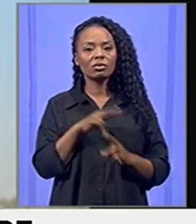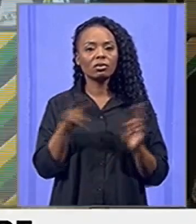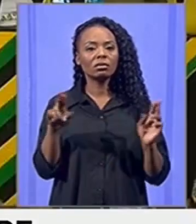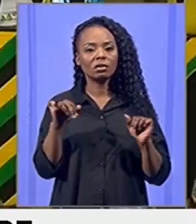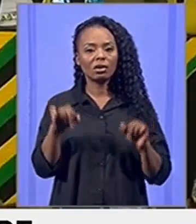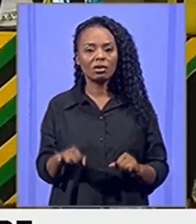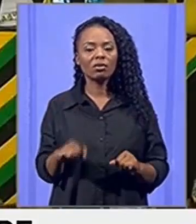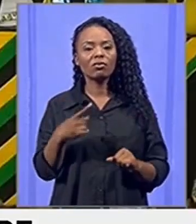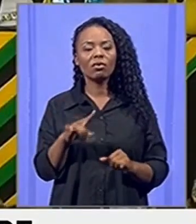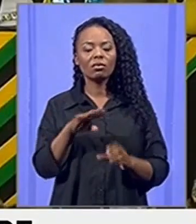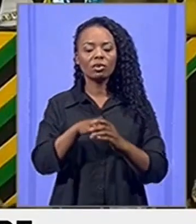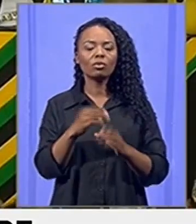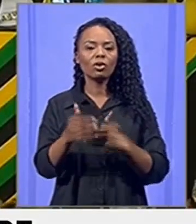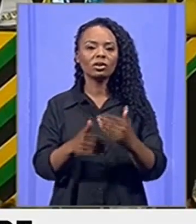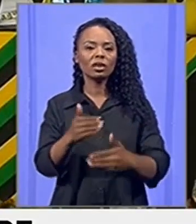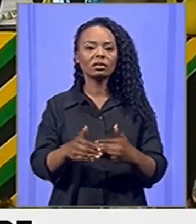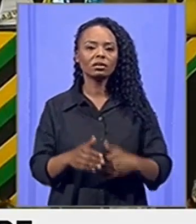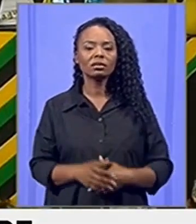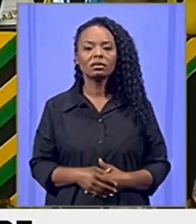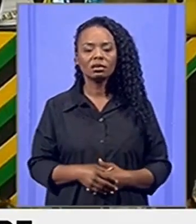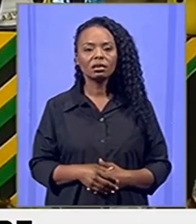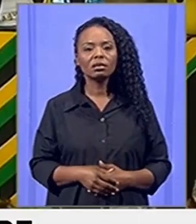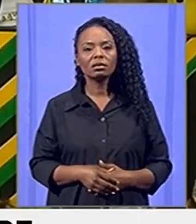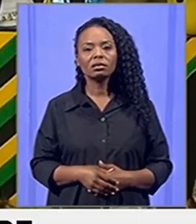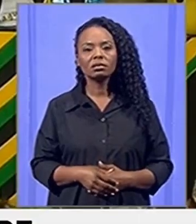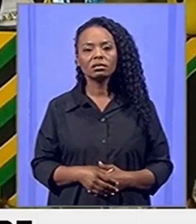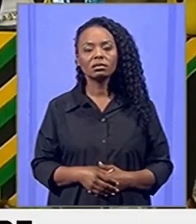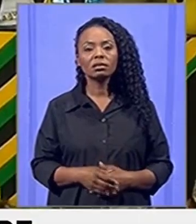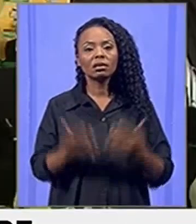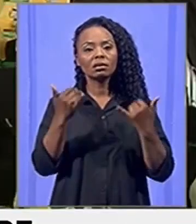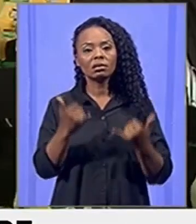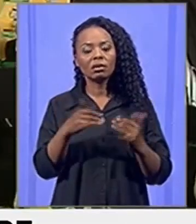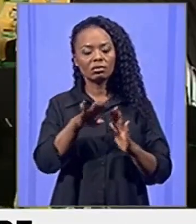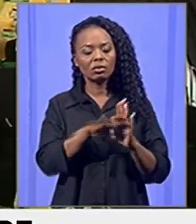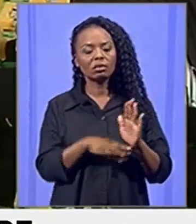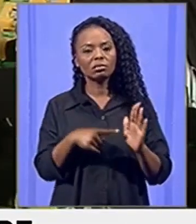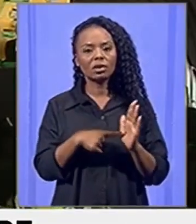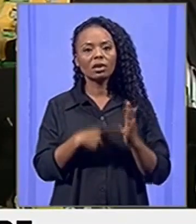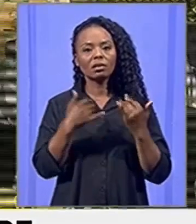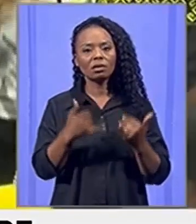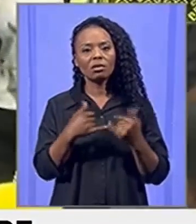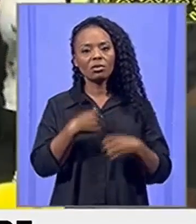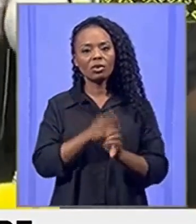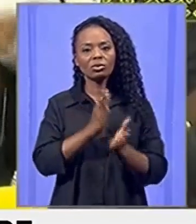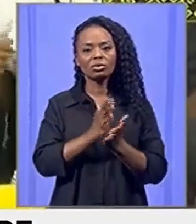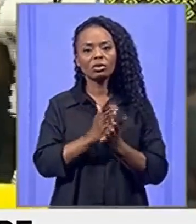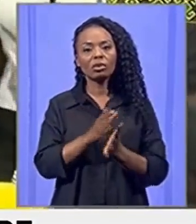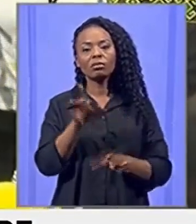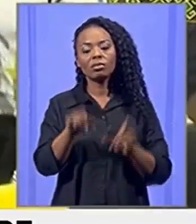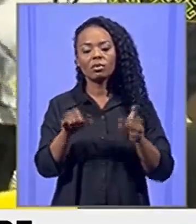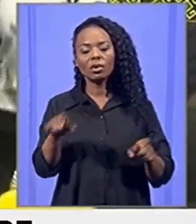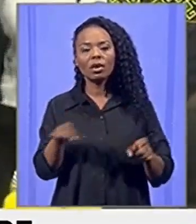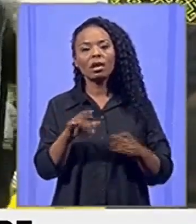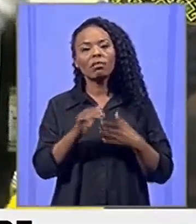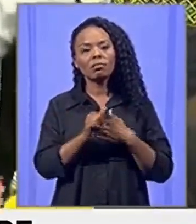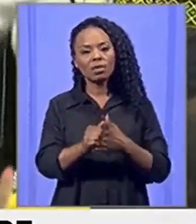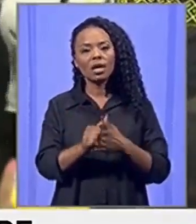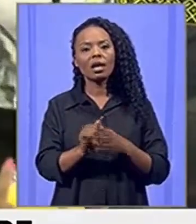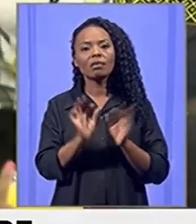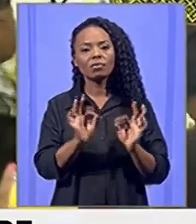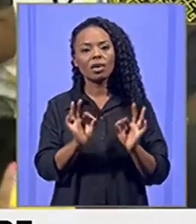the process. Maitlhomo magolo a melao ya lenaane le ke go netefatsa gore makala a tlhopha dikemedi tse di na le maitemogelo le bokgoni go